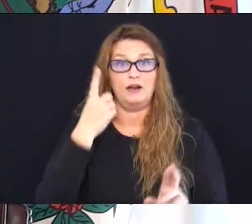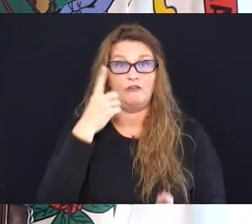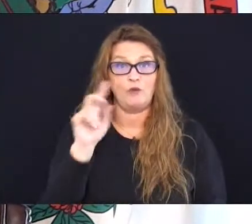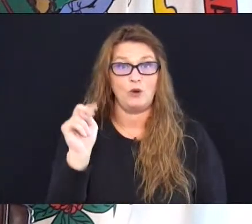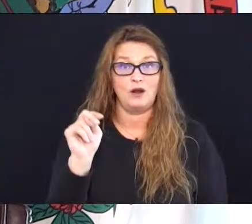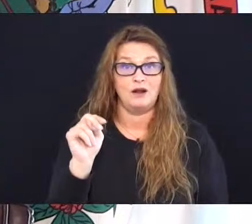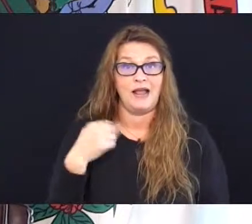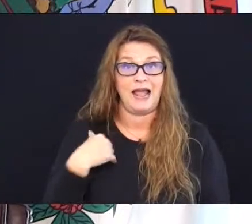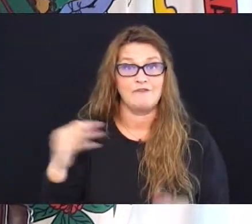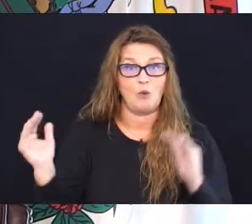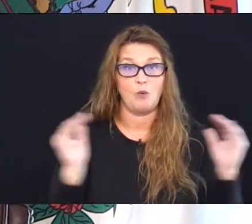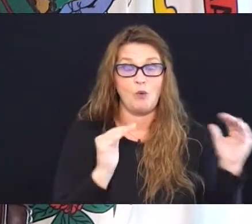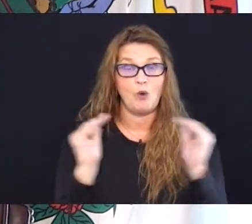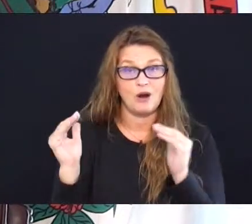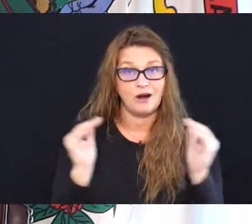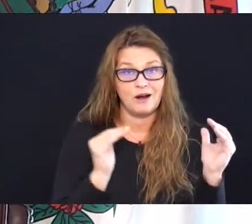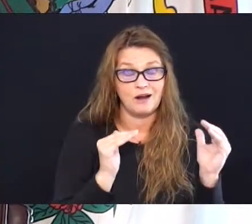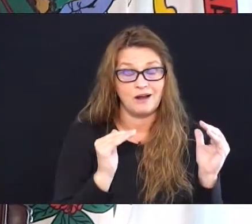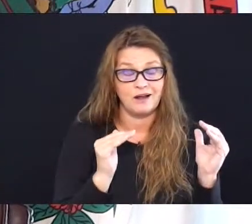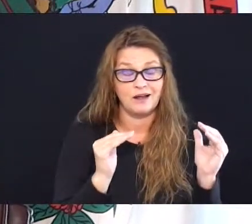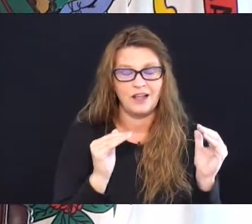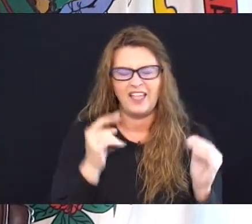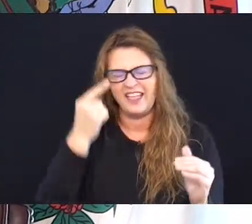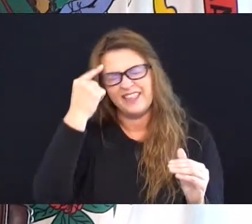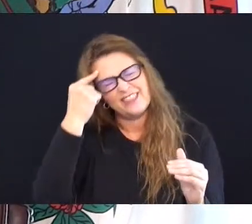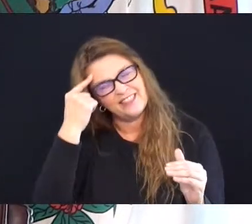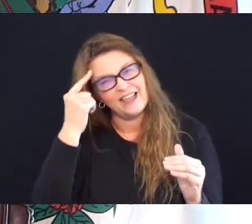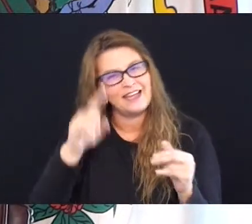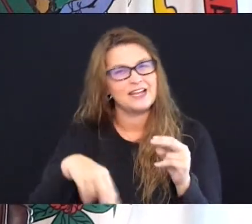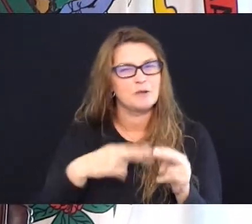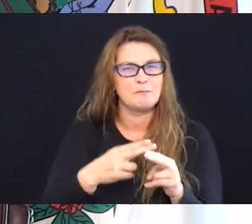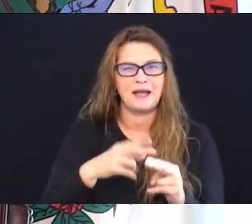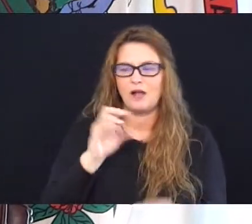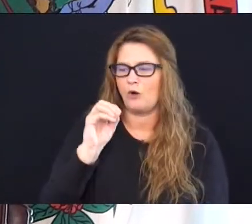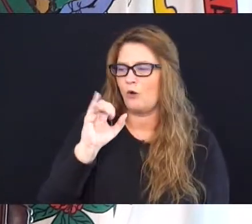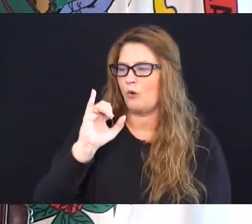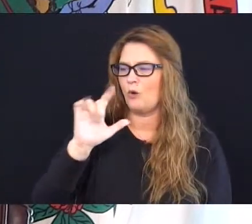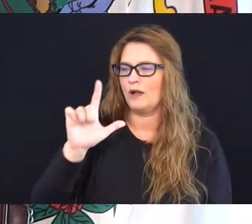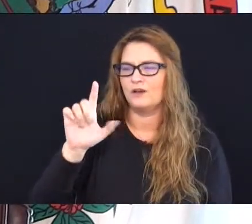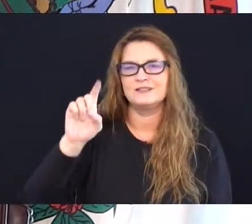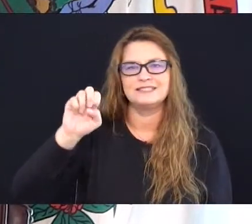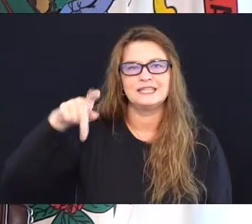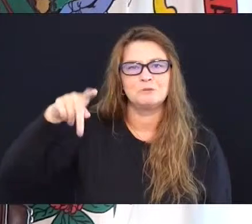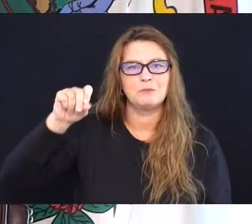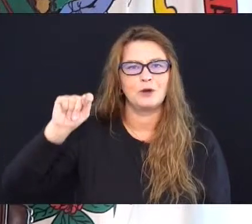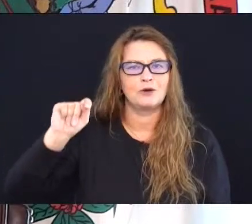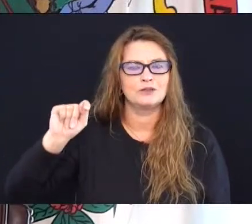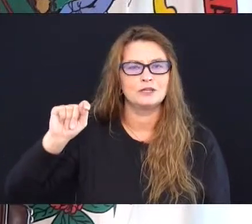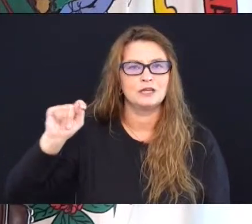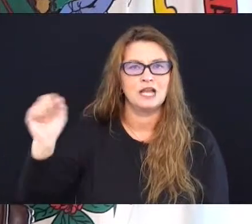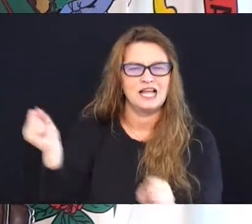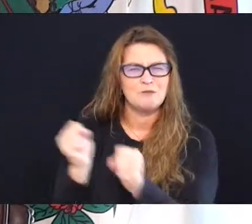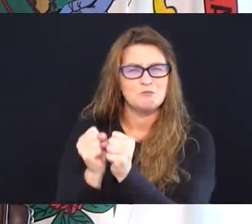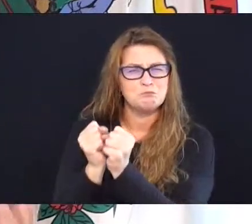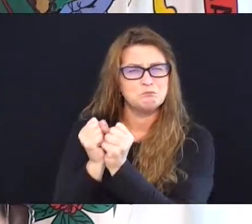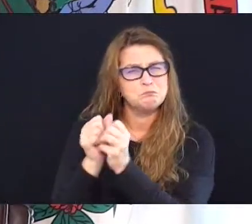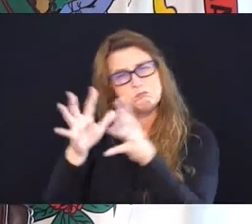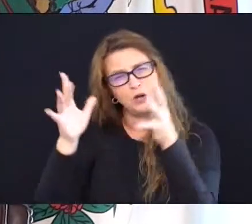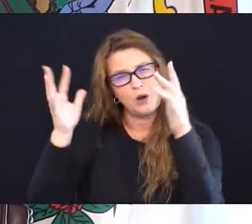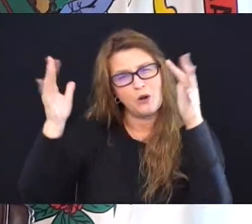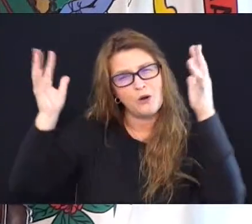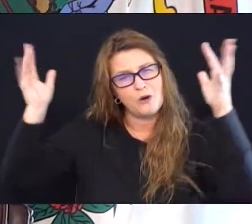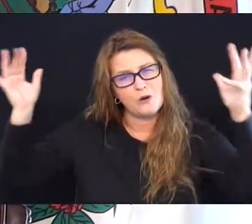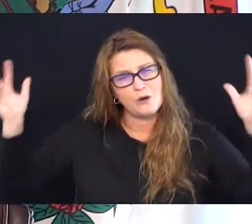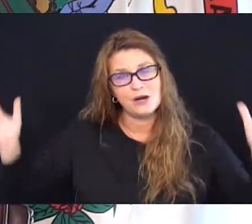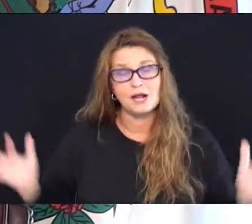Just think about those oil depots or whatever like that that have been blown up, and all the stuff that's going